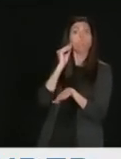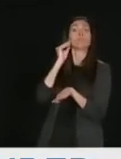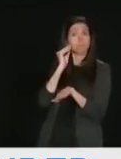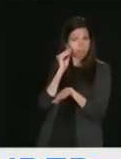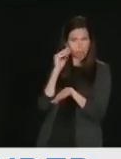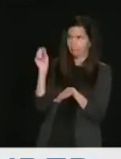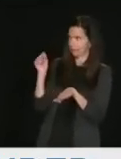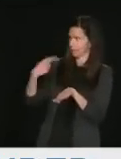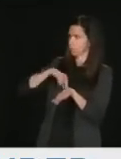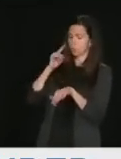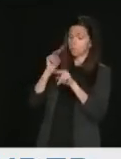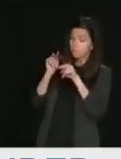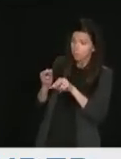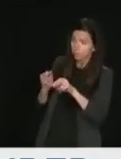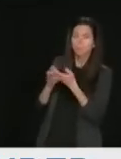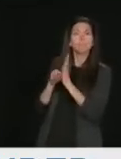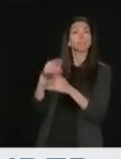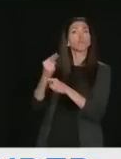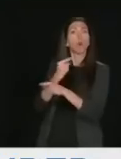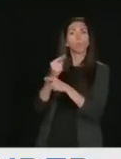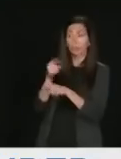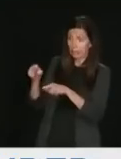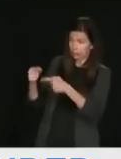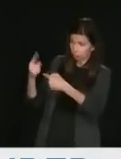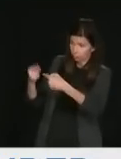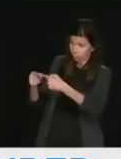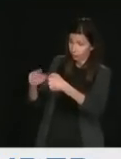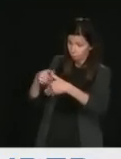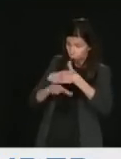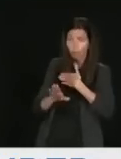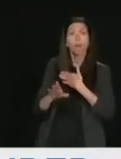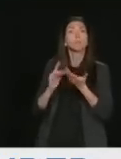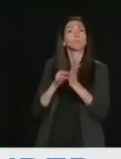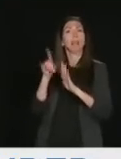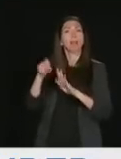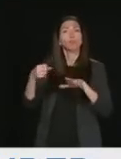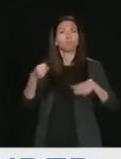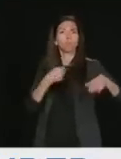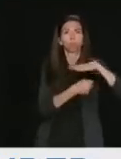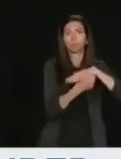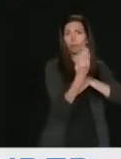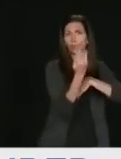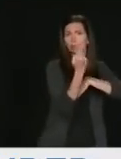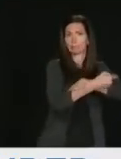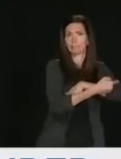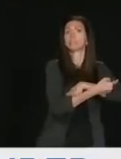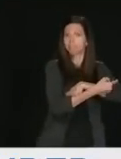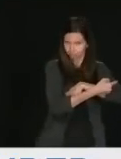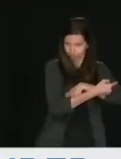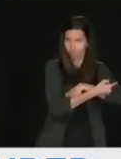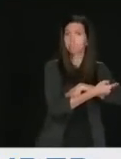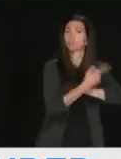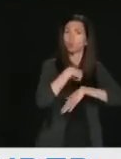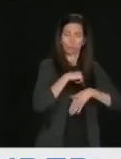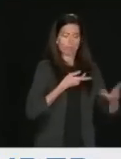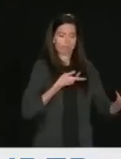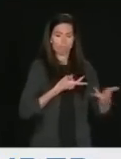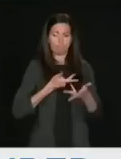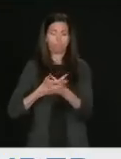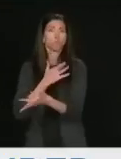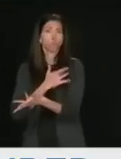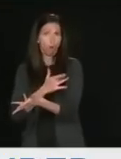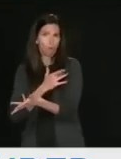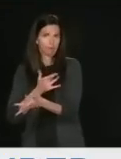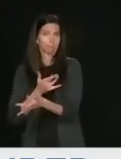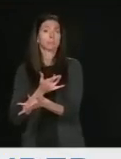isolated, and don't become further vectors for the spread of COVID-19. We're working closely with the provinces to ensure that